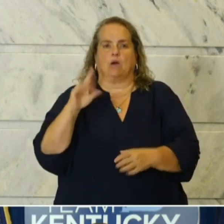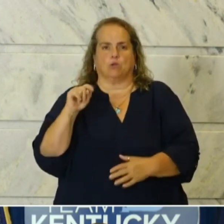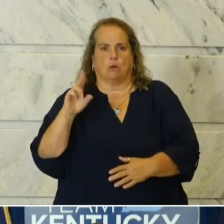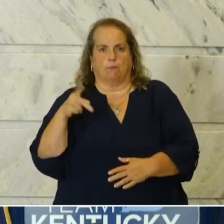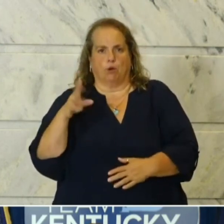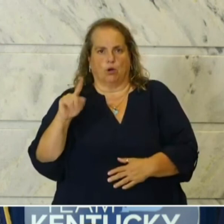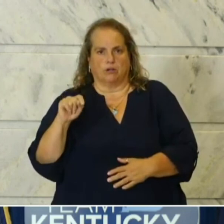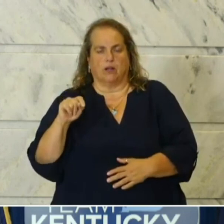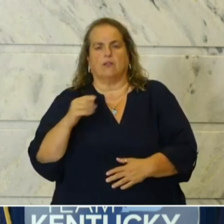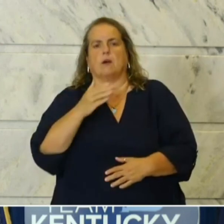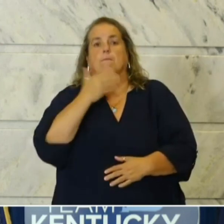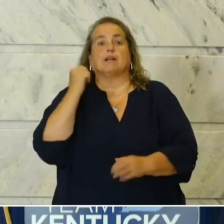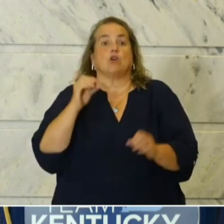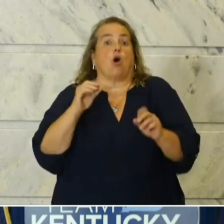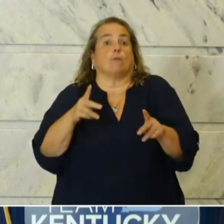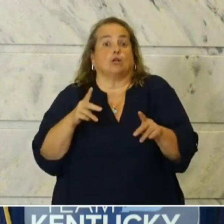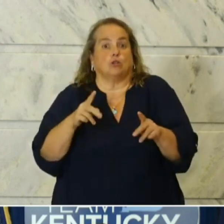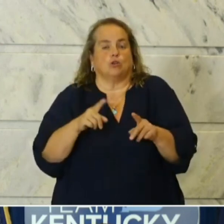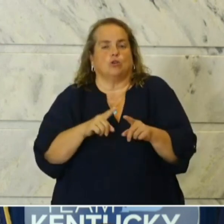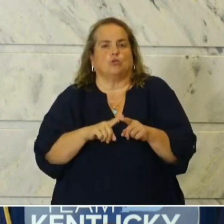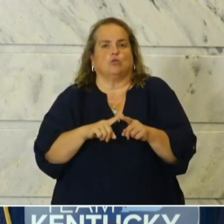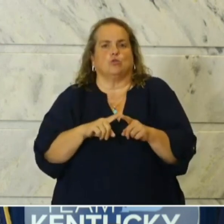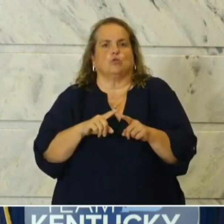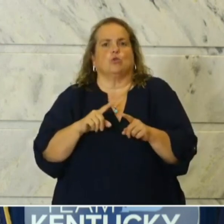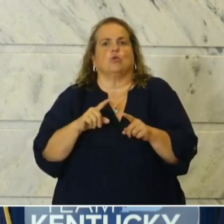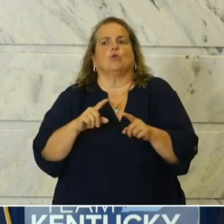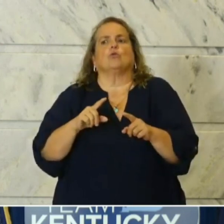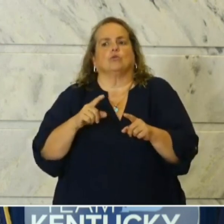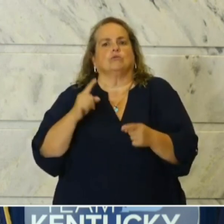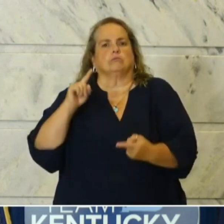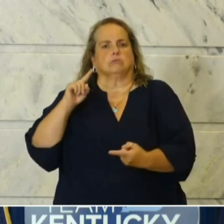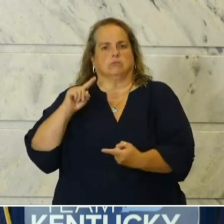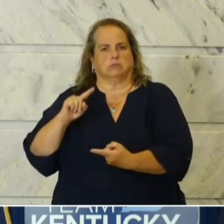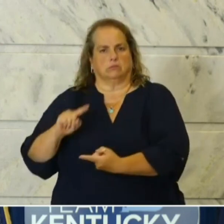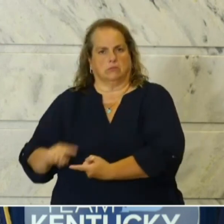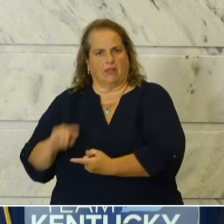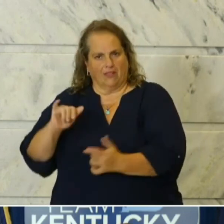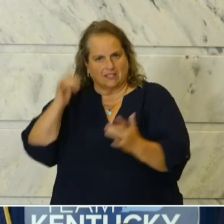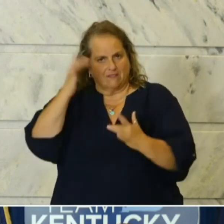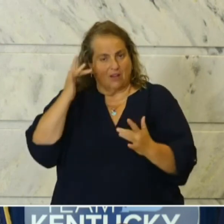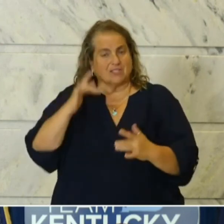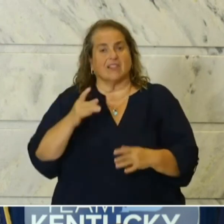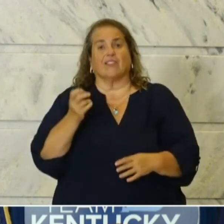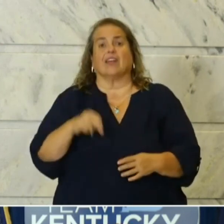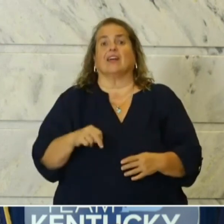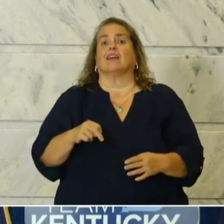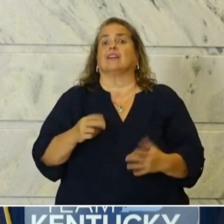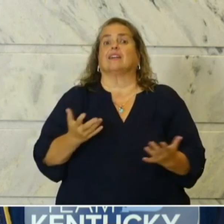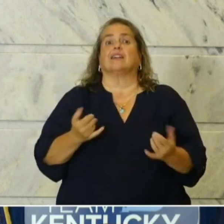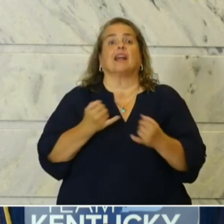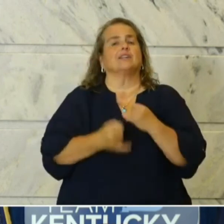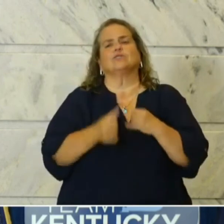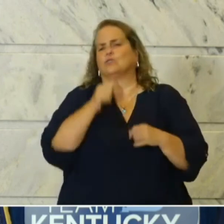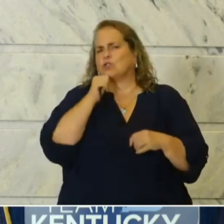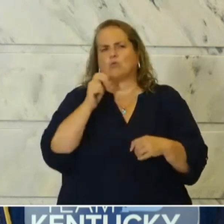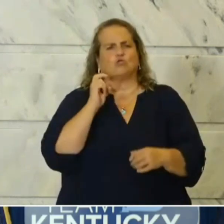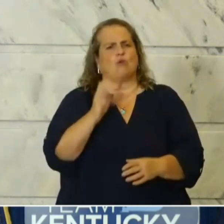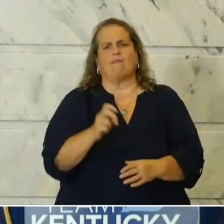maximum chance of curtailing where this virus is. And then, don't travel. Don't